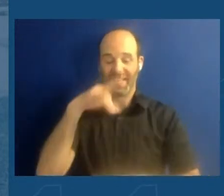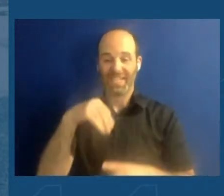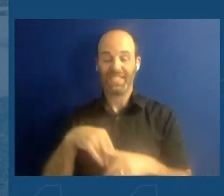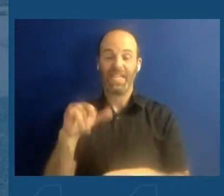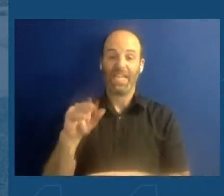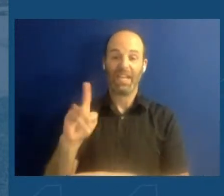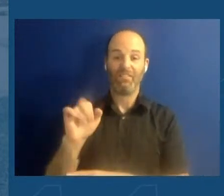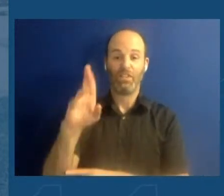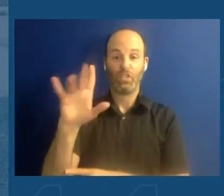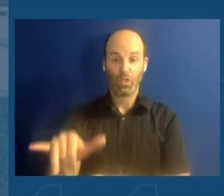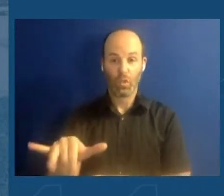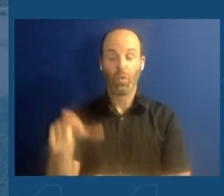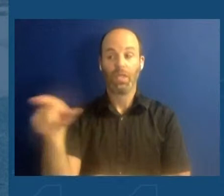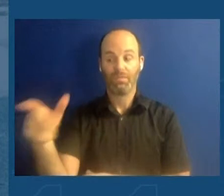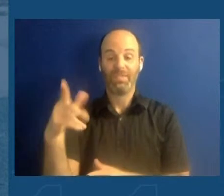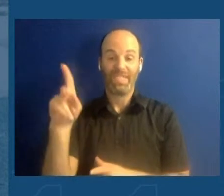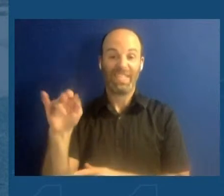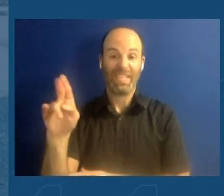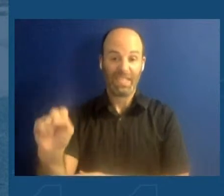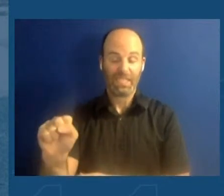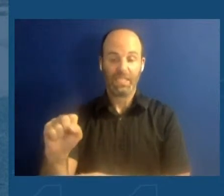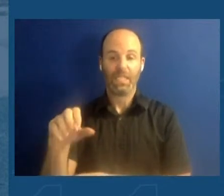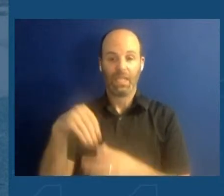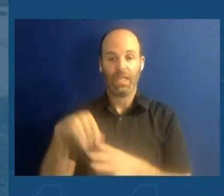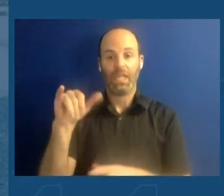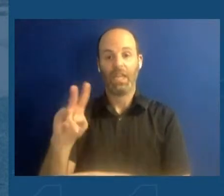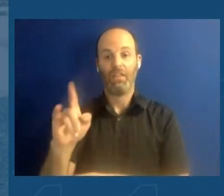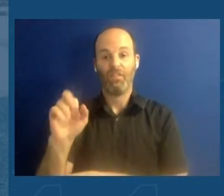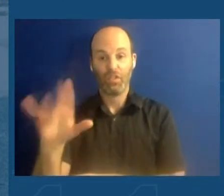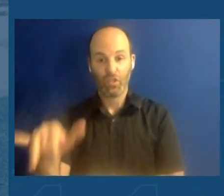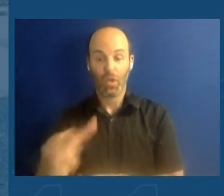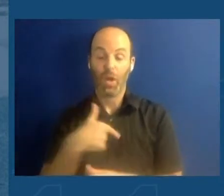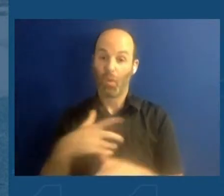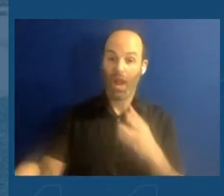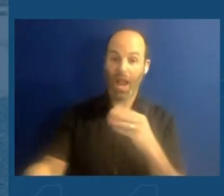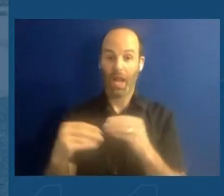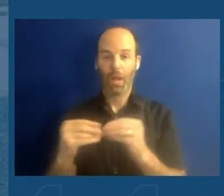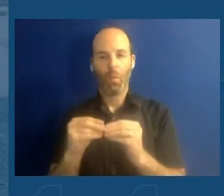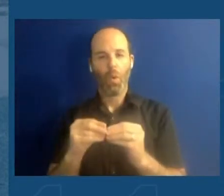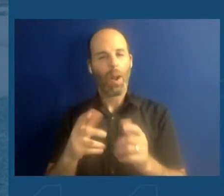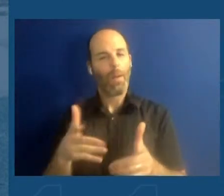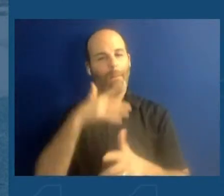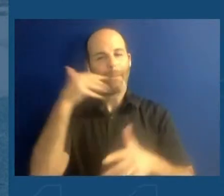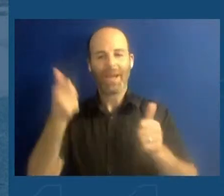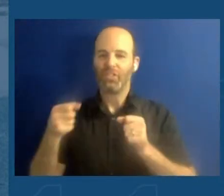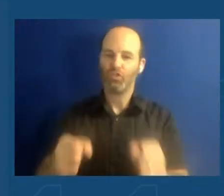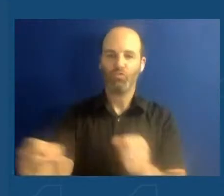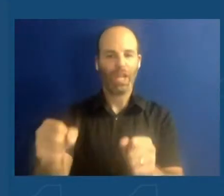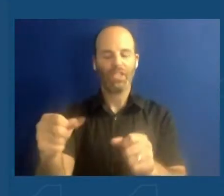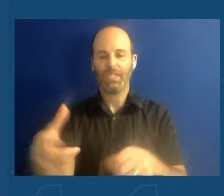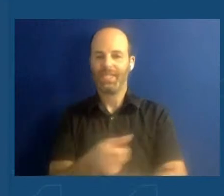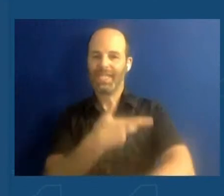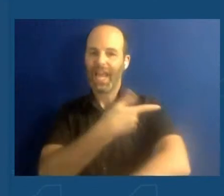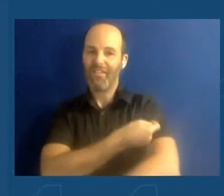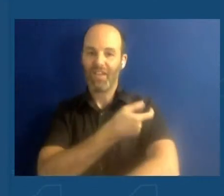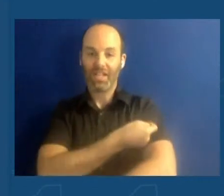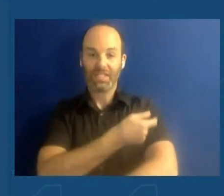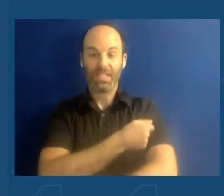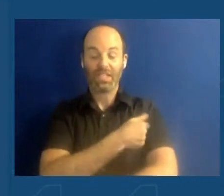So that is a good strategy. Again, best strategy is get vaccinated. Number 2 is make sure that we have the test kits